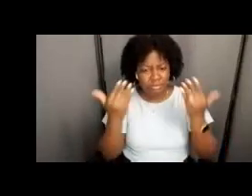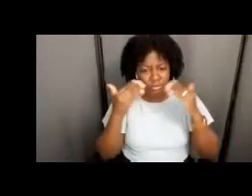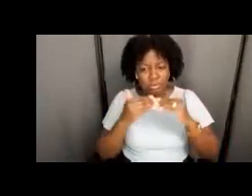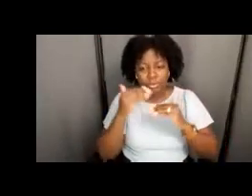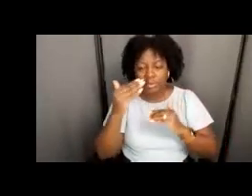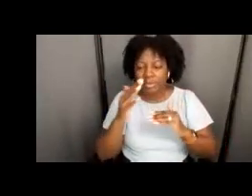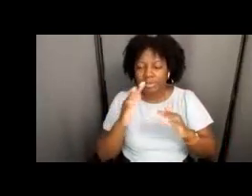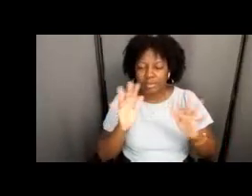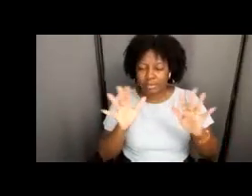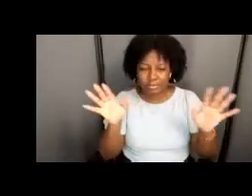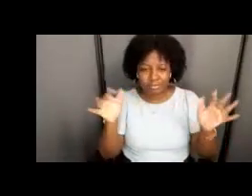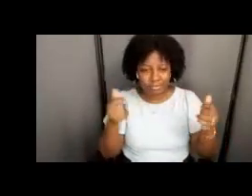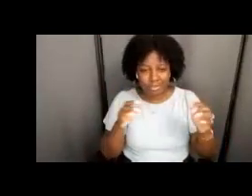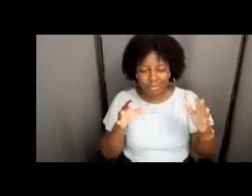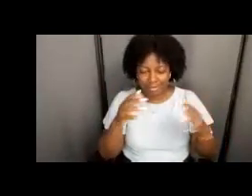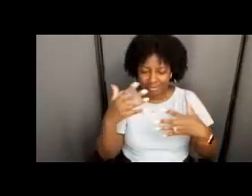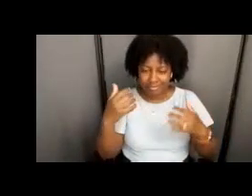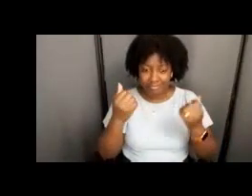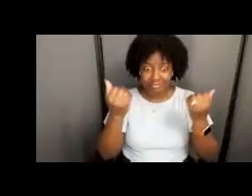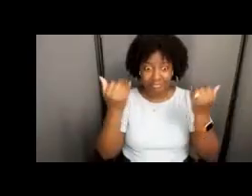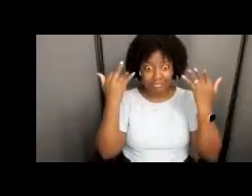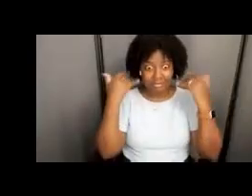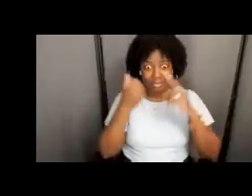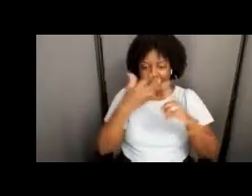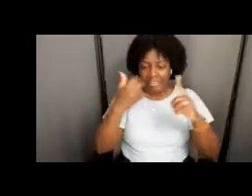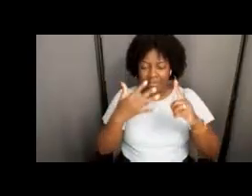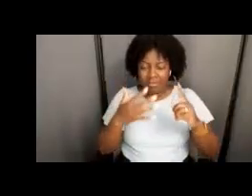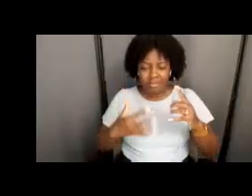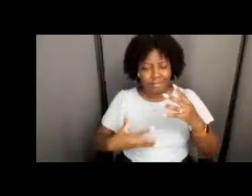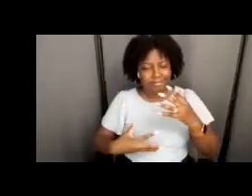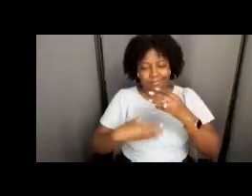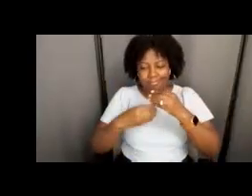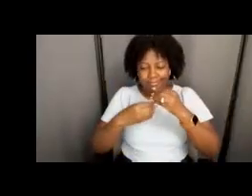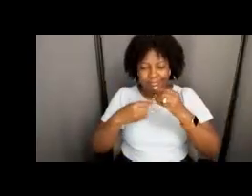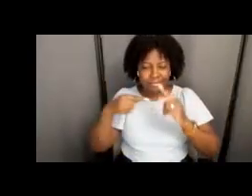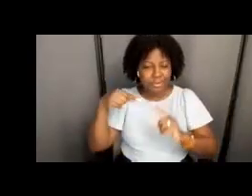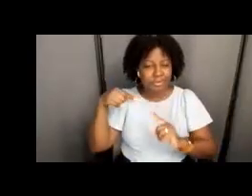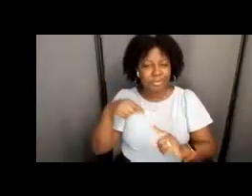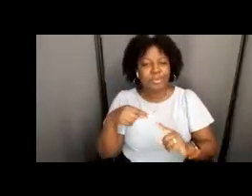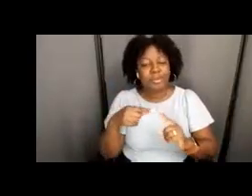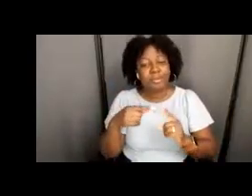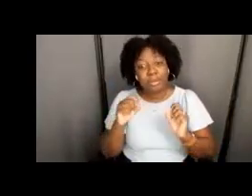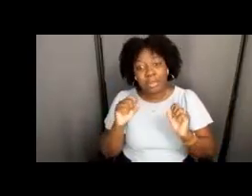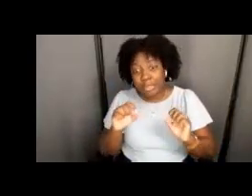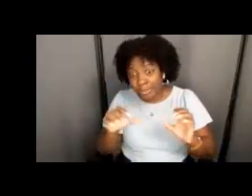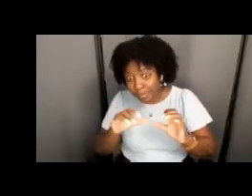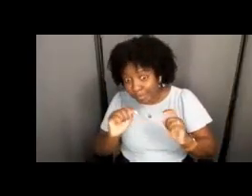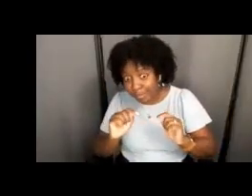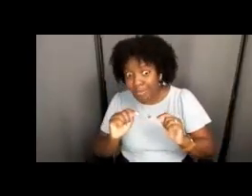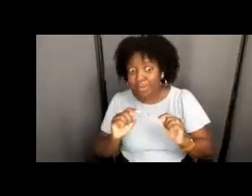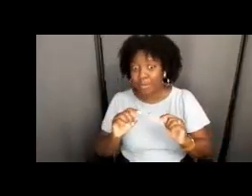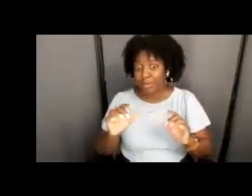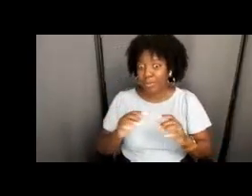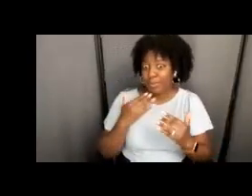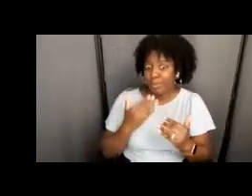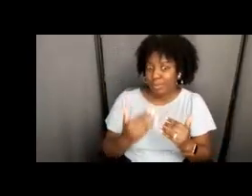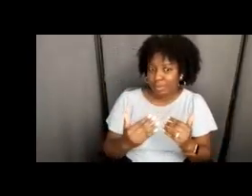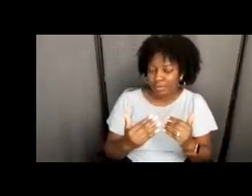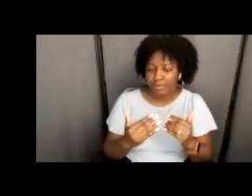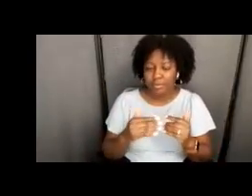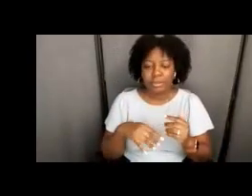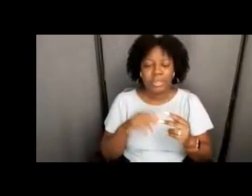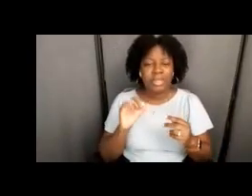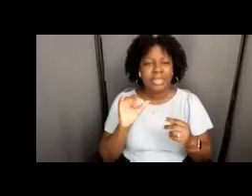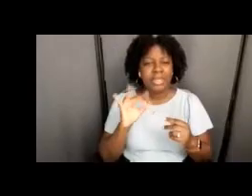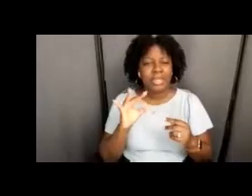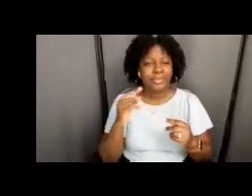questions of should it be done, can it be done well? And again, step in when you hear reputational bias,